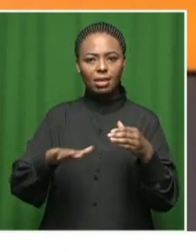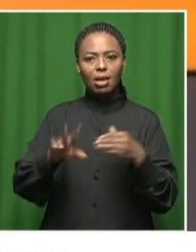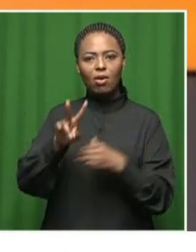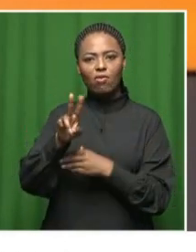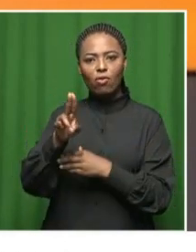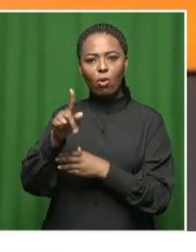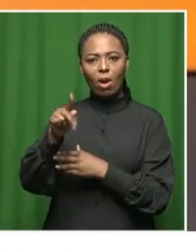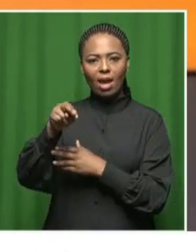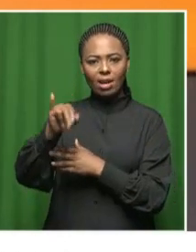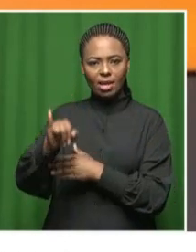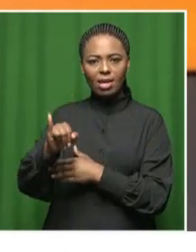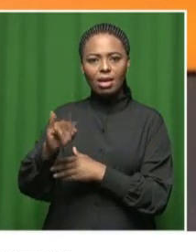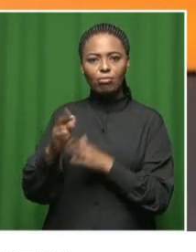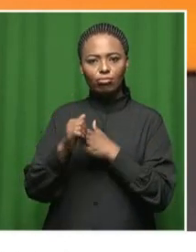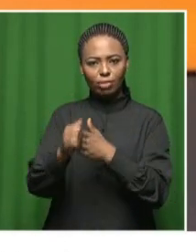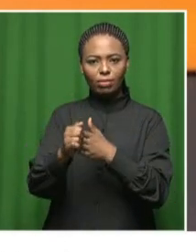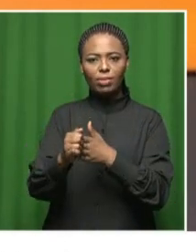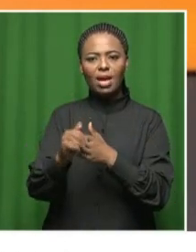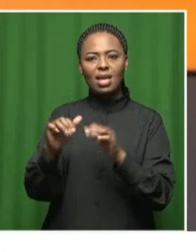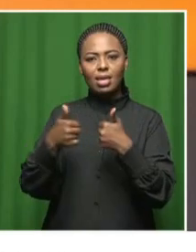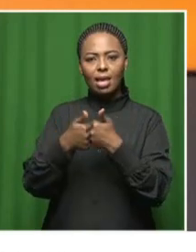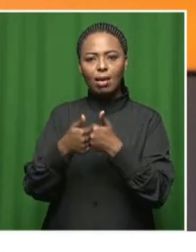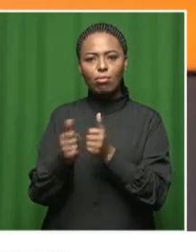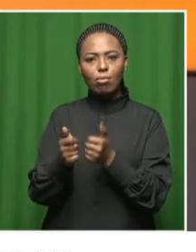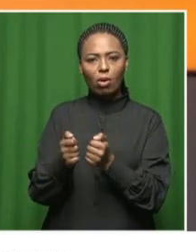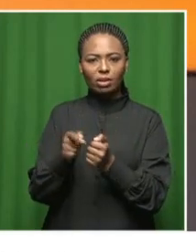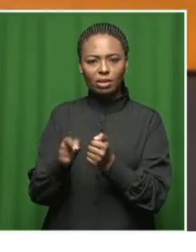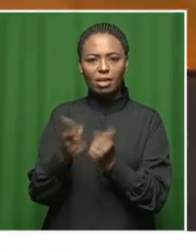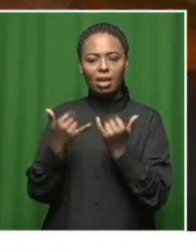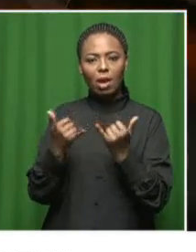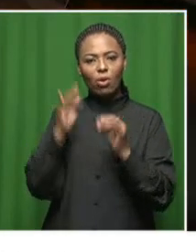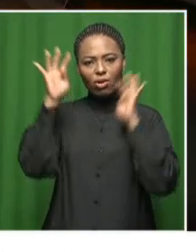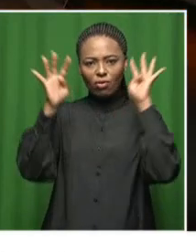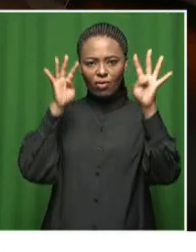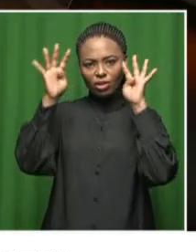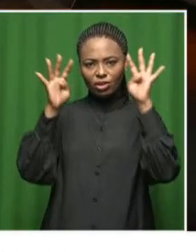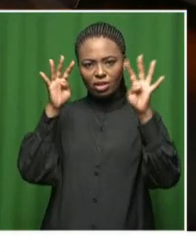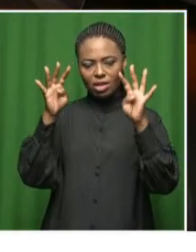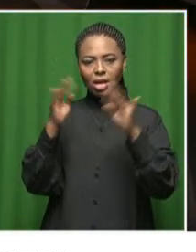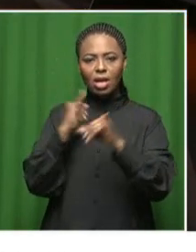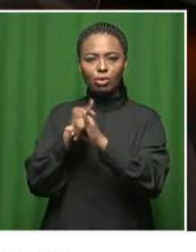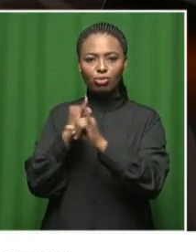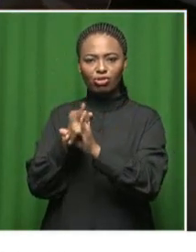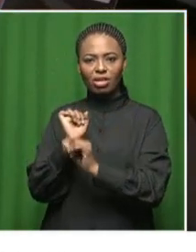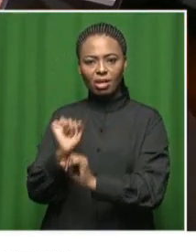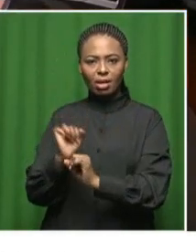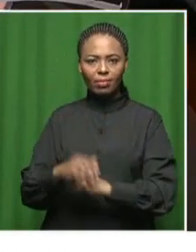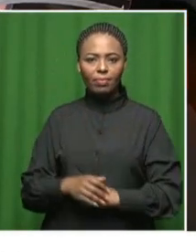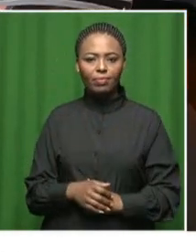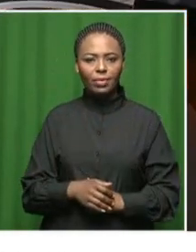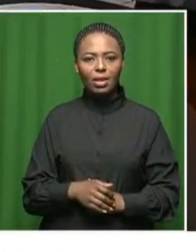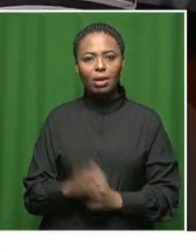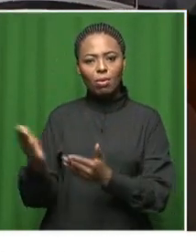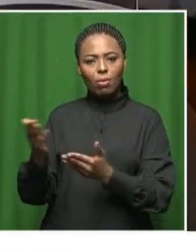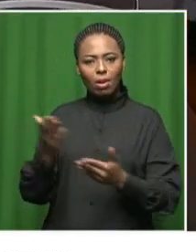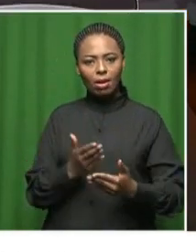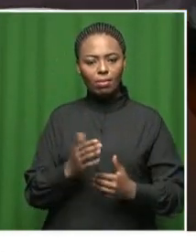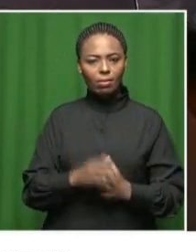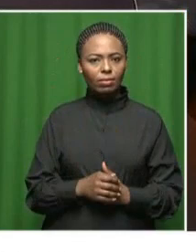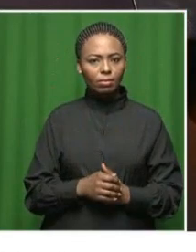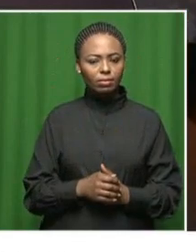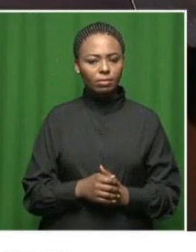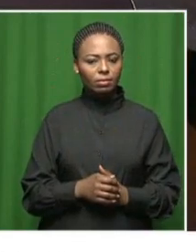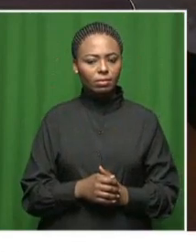charge of Gamebox and Innovation at the Goethe-Institut. Mthembu, very good morning. Thank you so much for joining us. Welcome. Thanks for having me. Good stuff, man. So